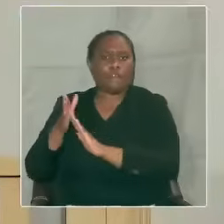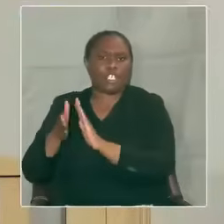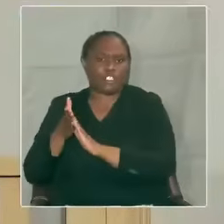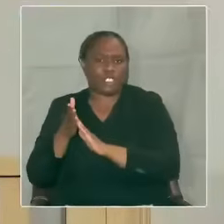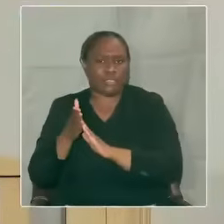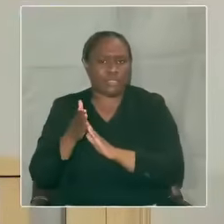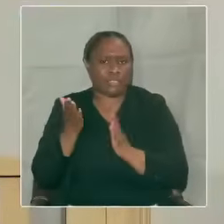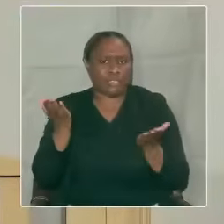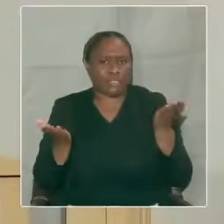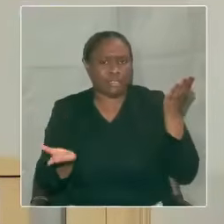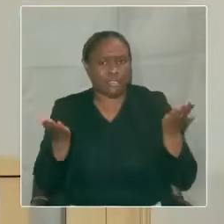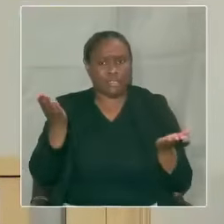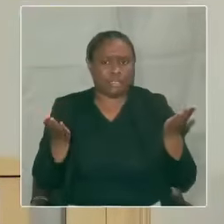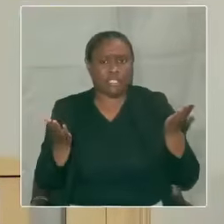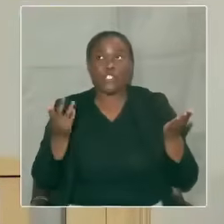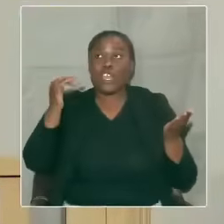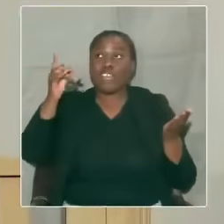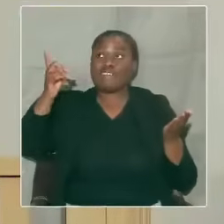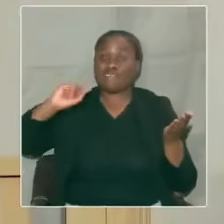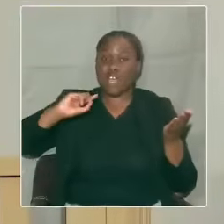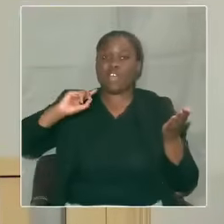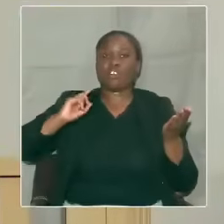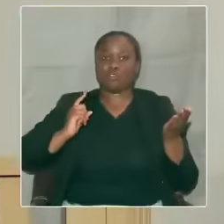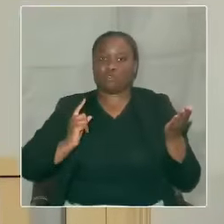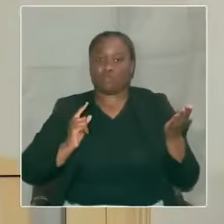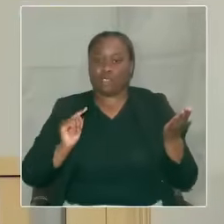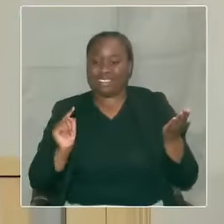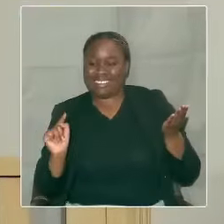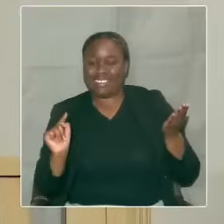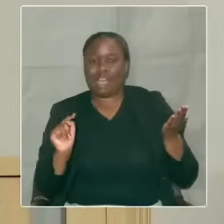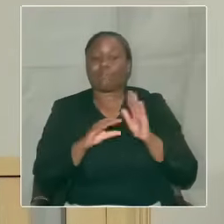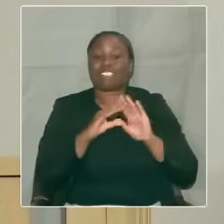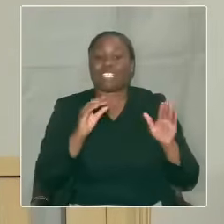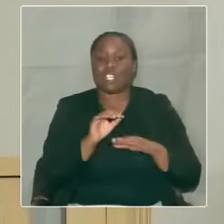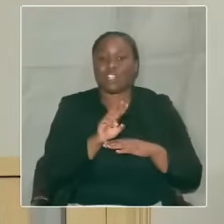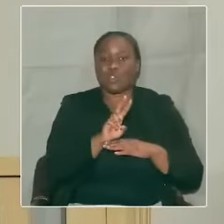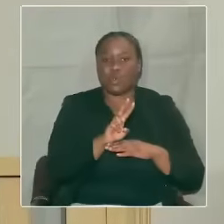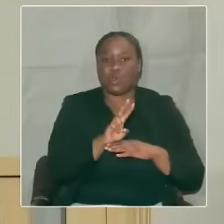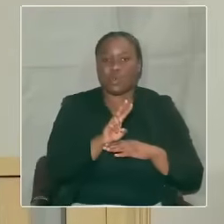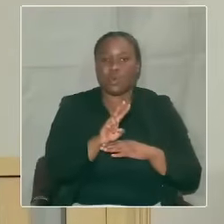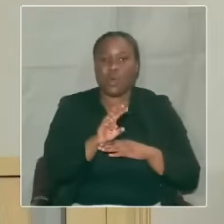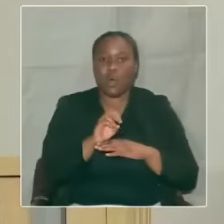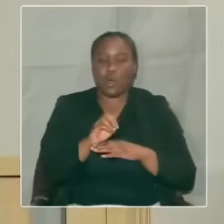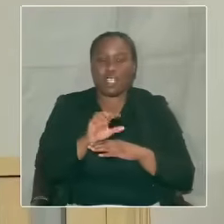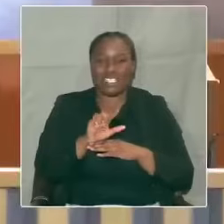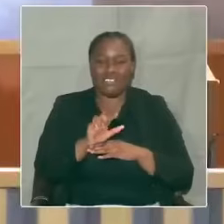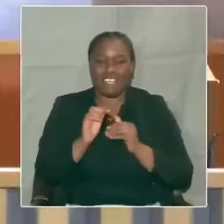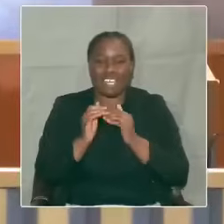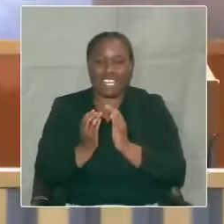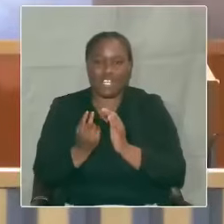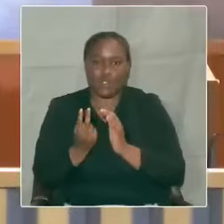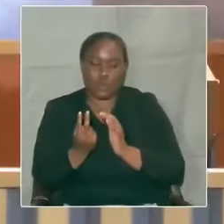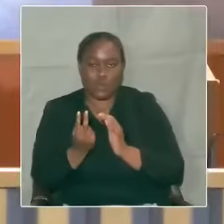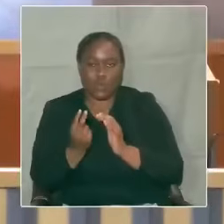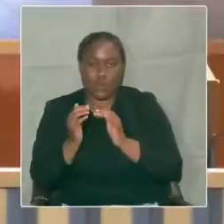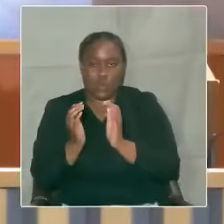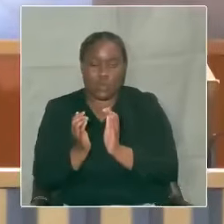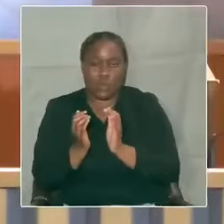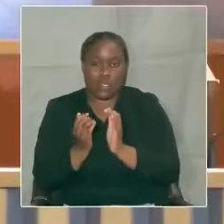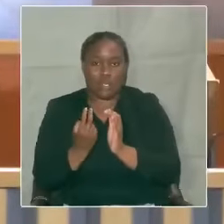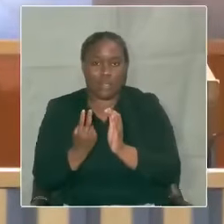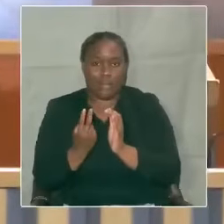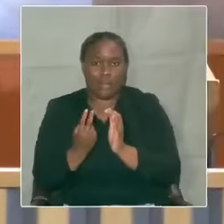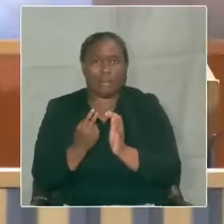a direction as envisaged in Section 207(2), again you have an